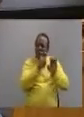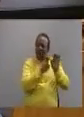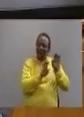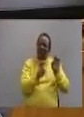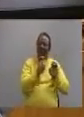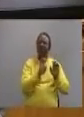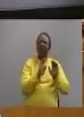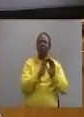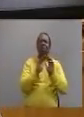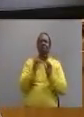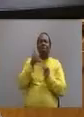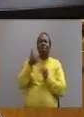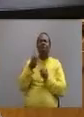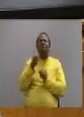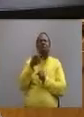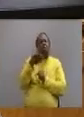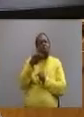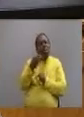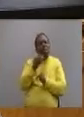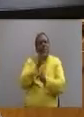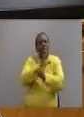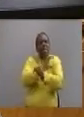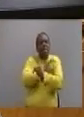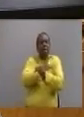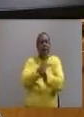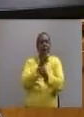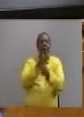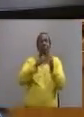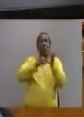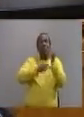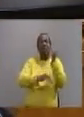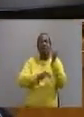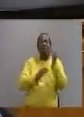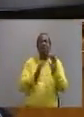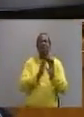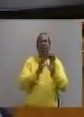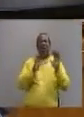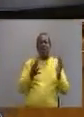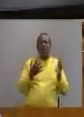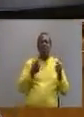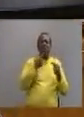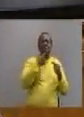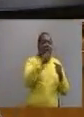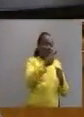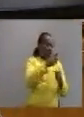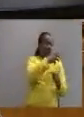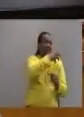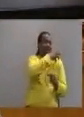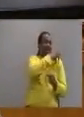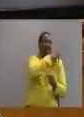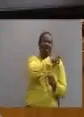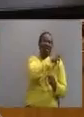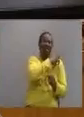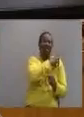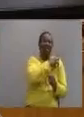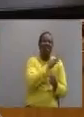of judging. When you give that power away to a Minister of State and Security, you will